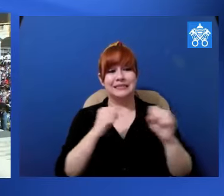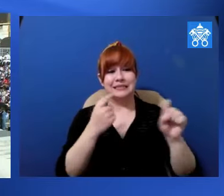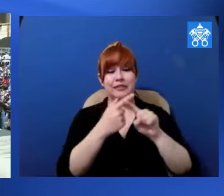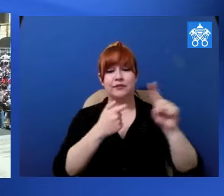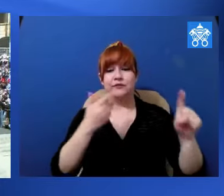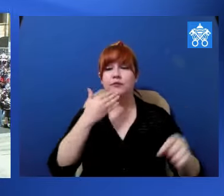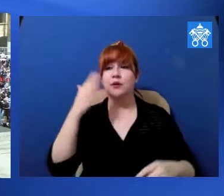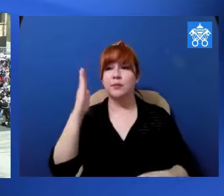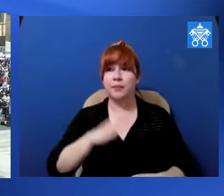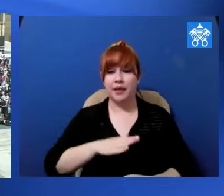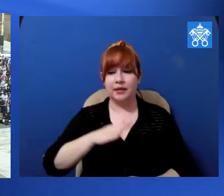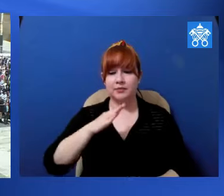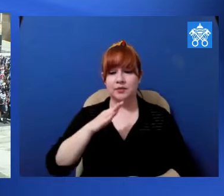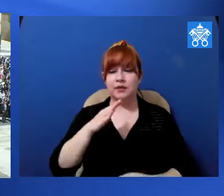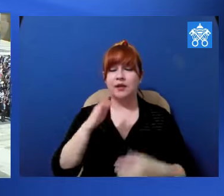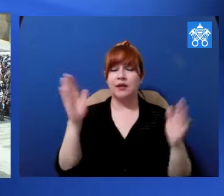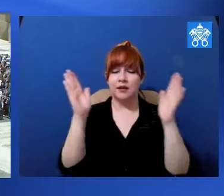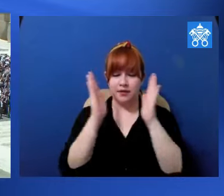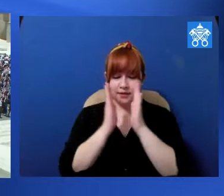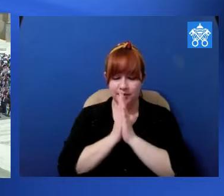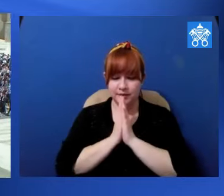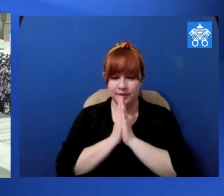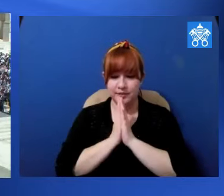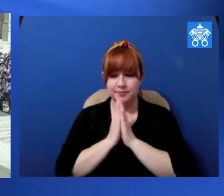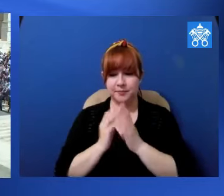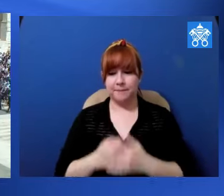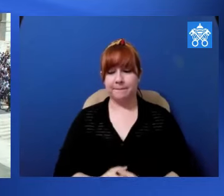temptationem, sed libera nos a